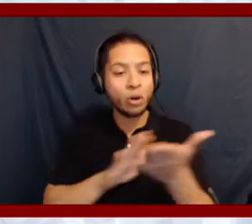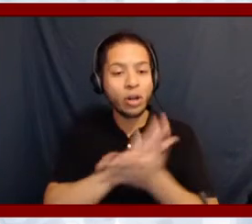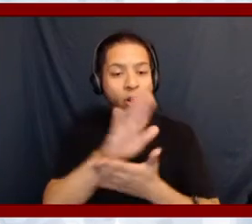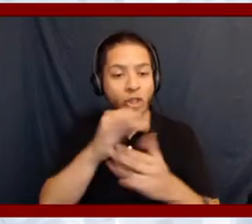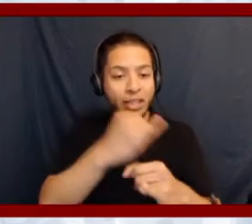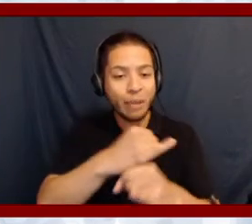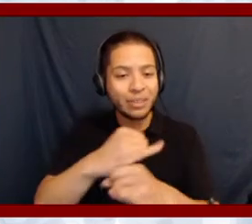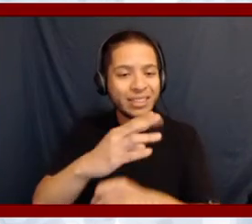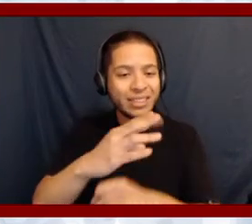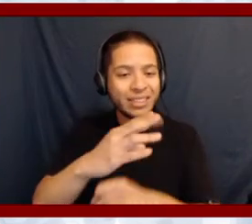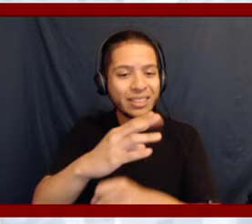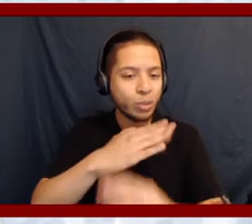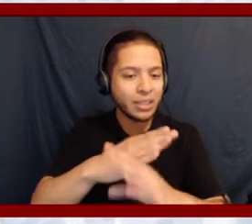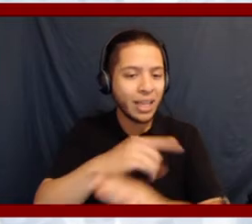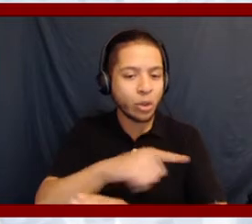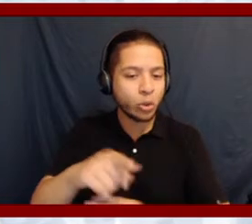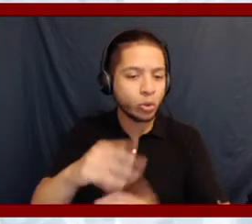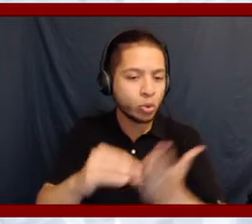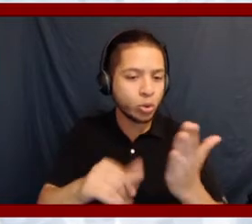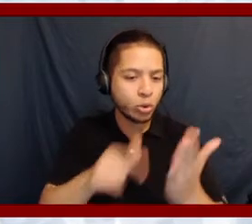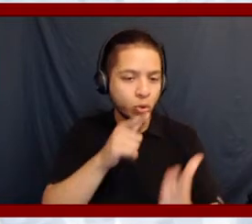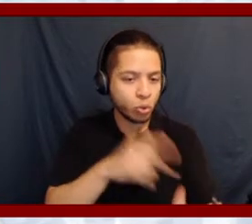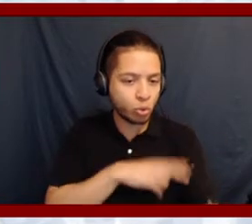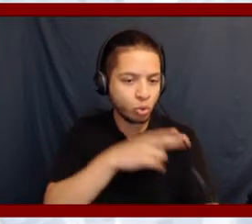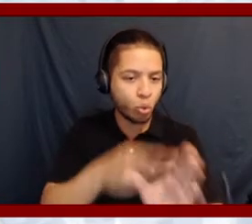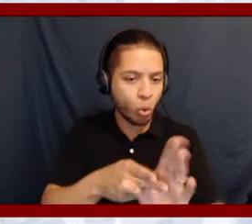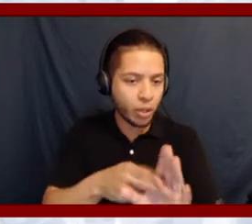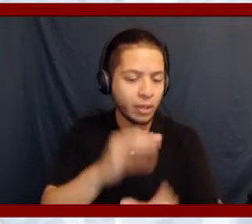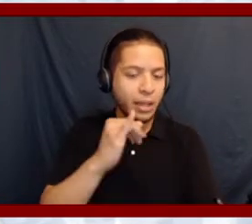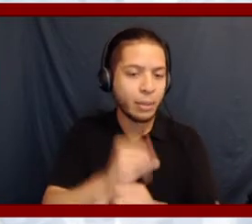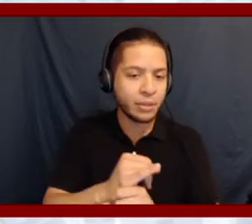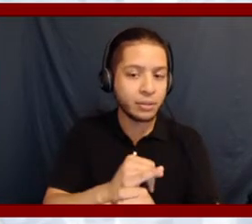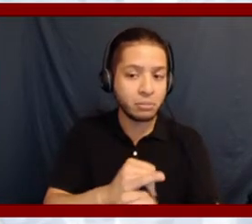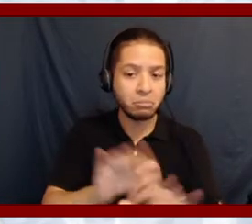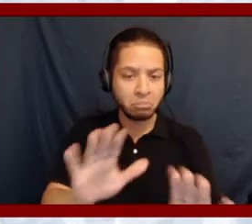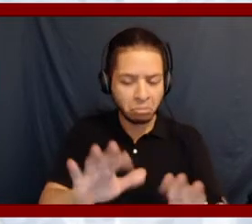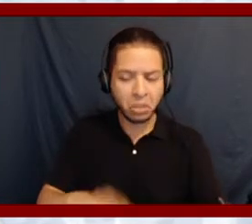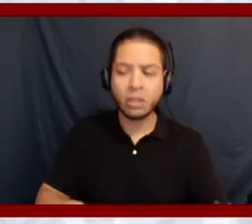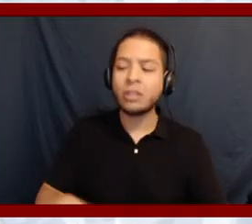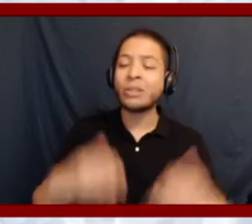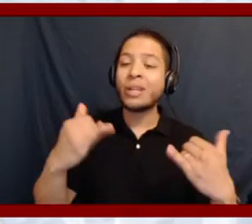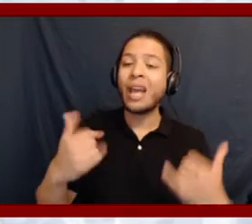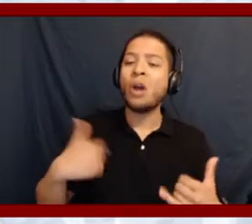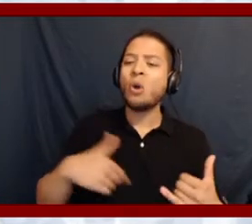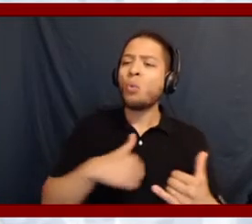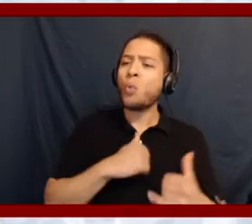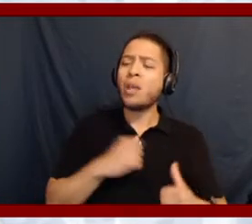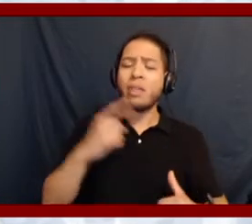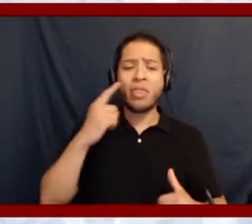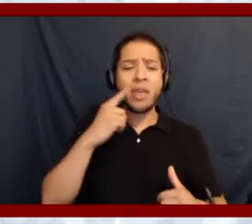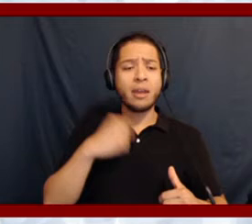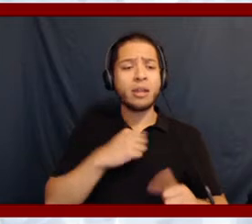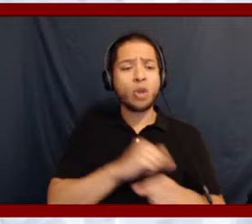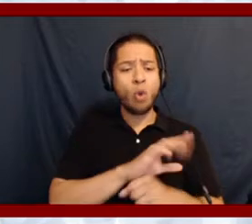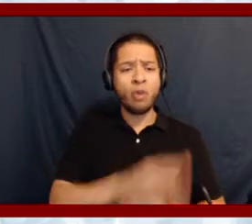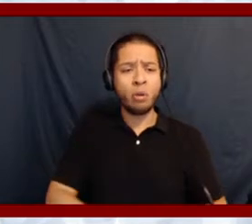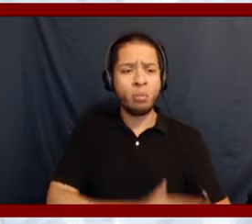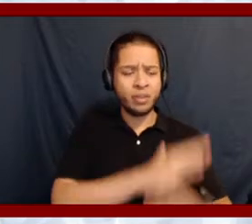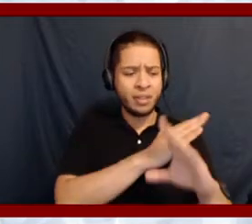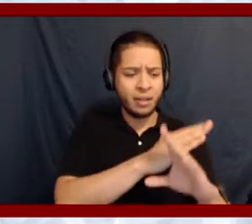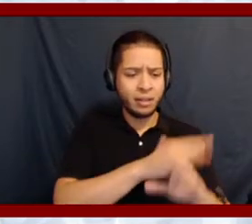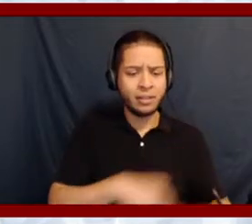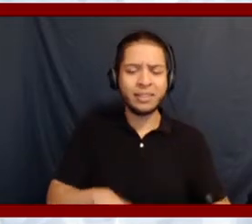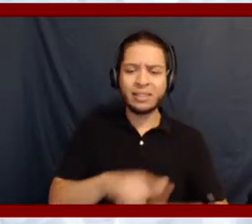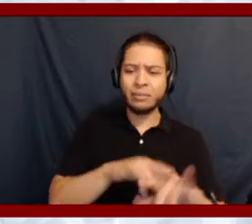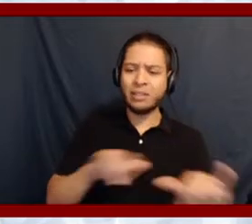protect against the spread of COVID, we must also protect against complacency as well. Clearly, there's still much work